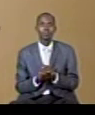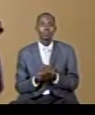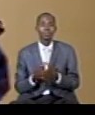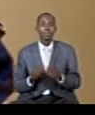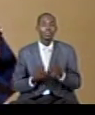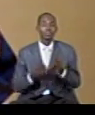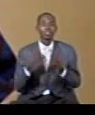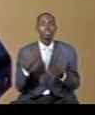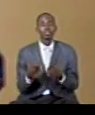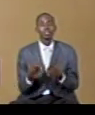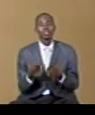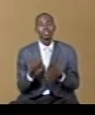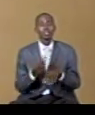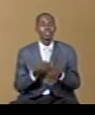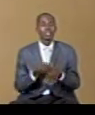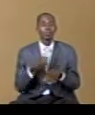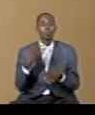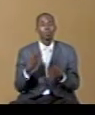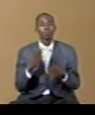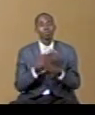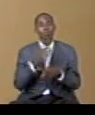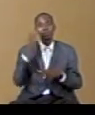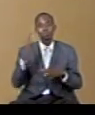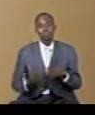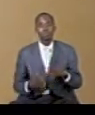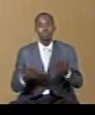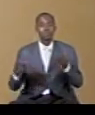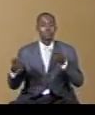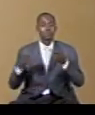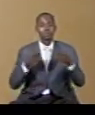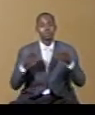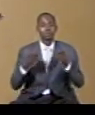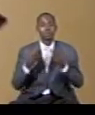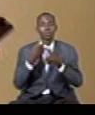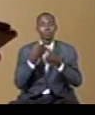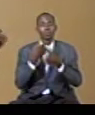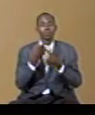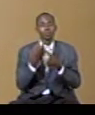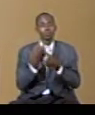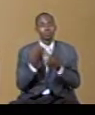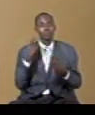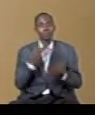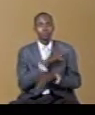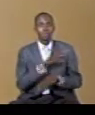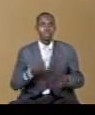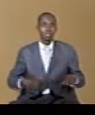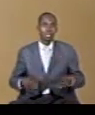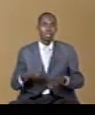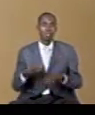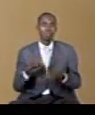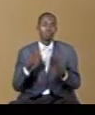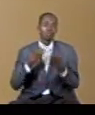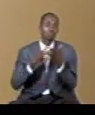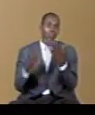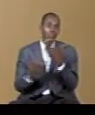complete dominion from Christ, Global could say that Abeokuta,